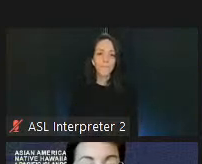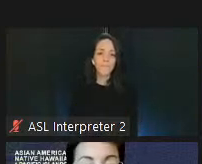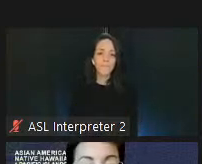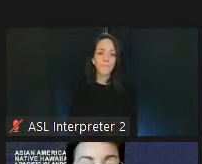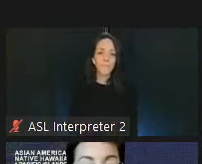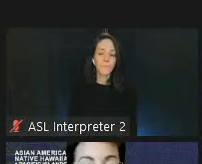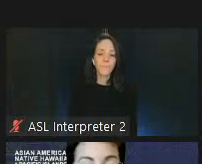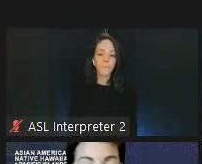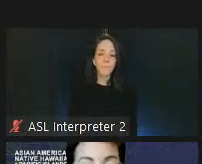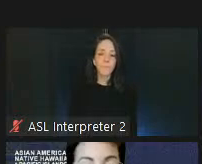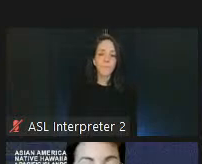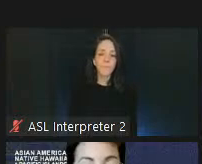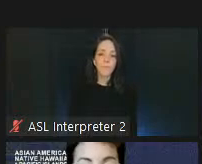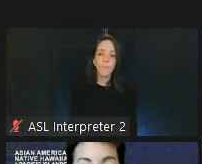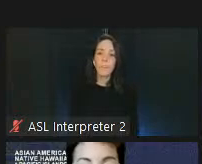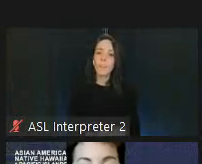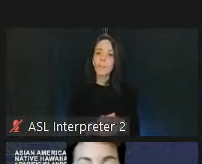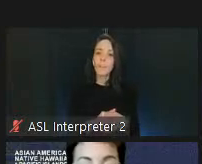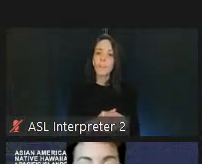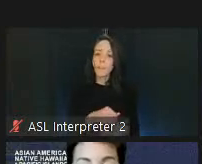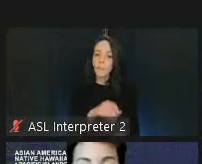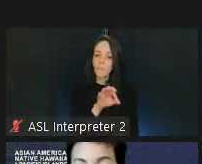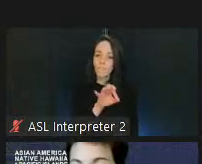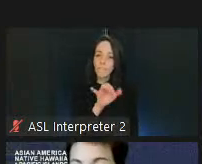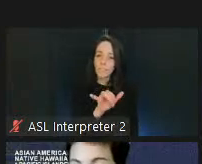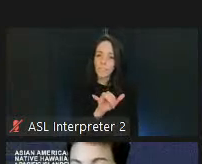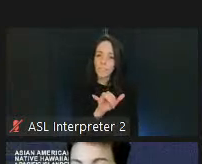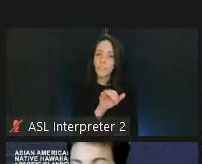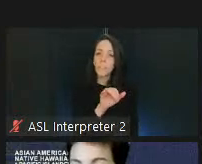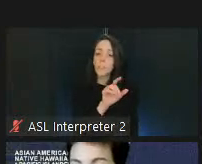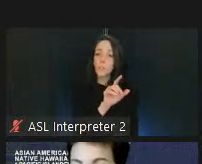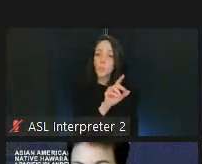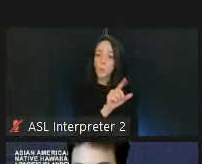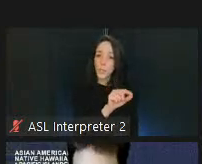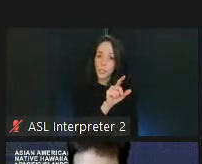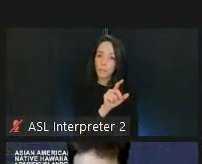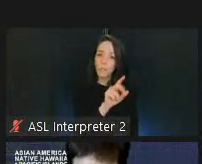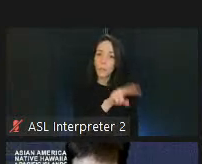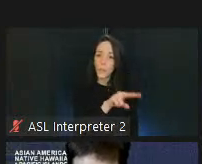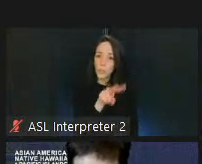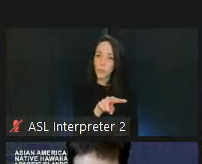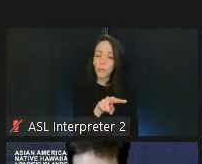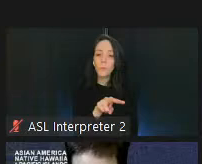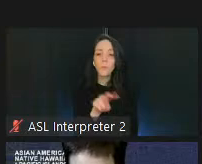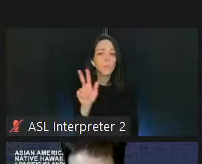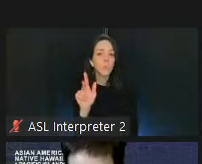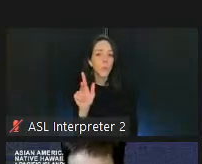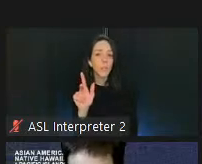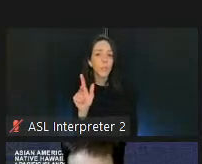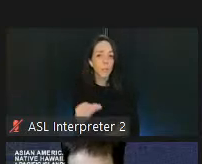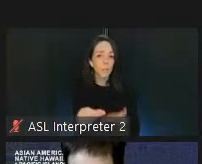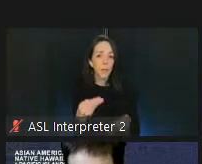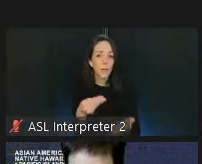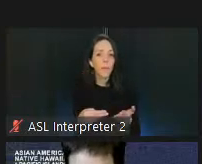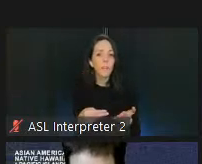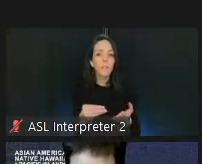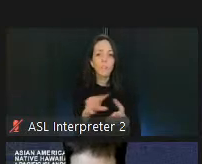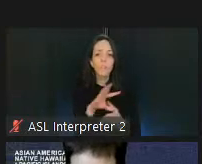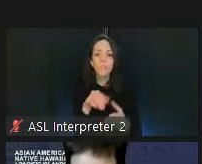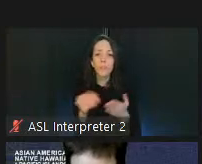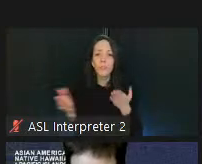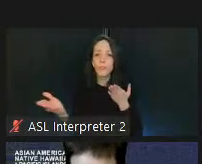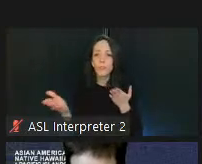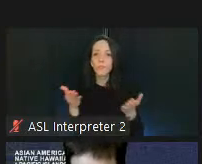The fiscal year 2022-23 budget maintains service levels across most areas of general